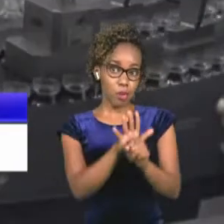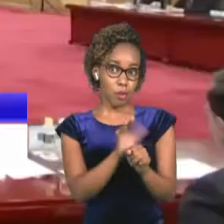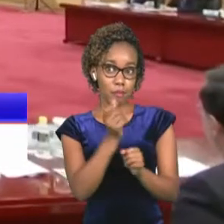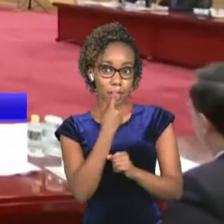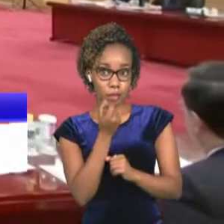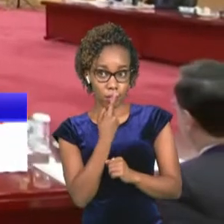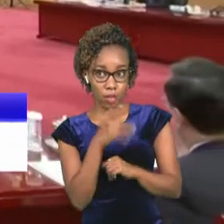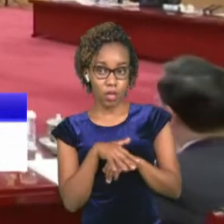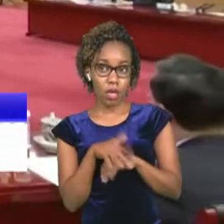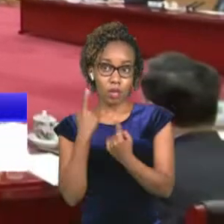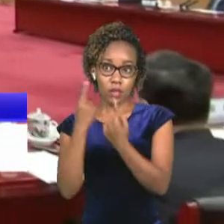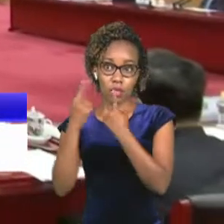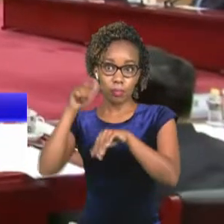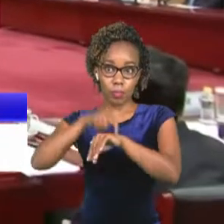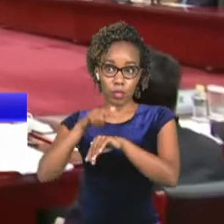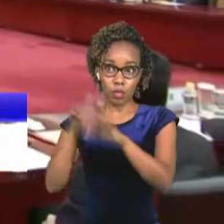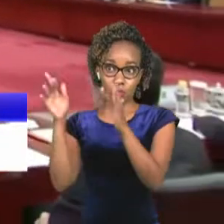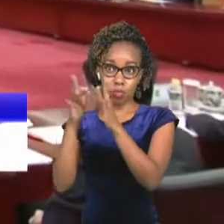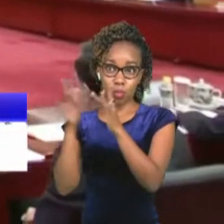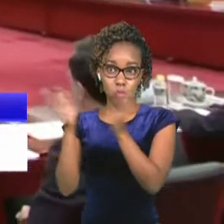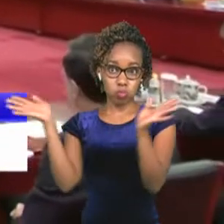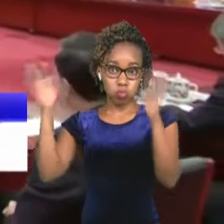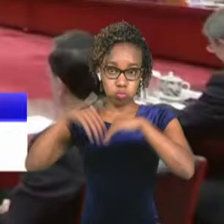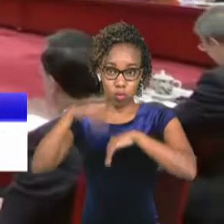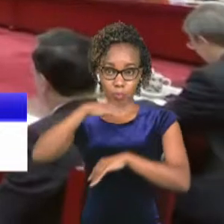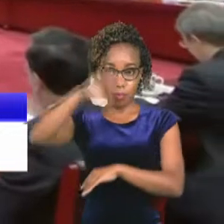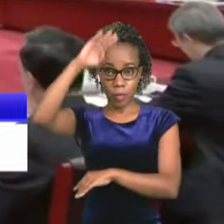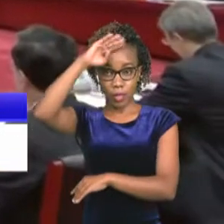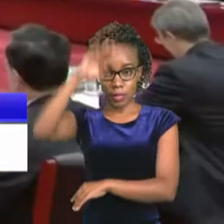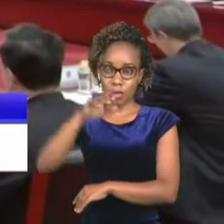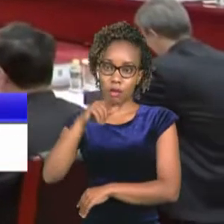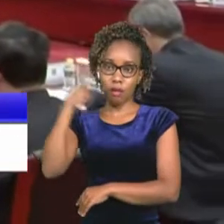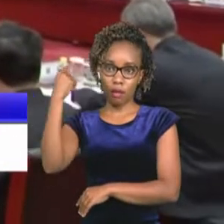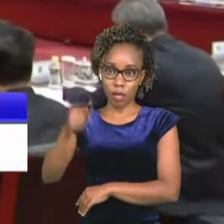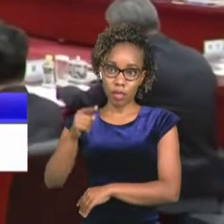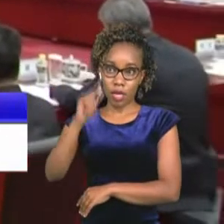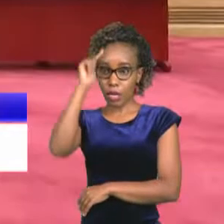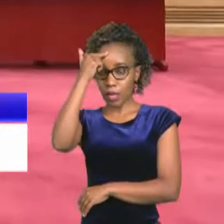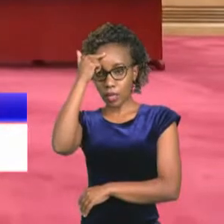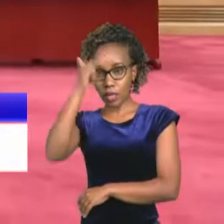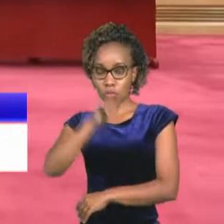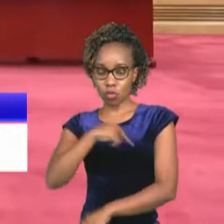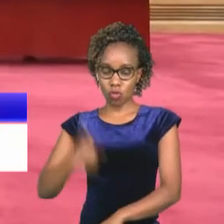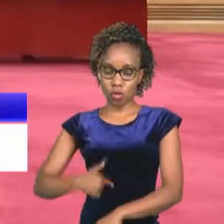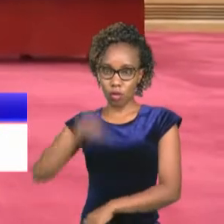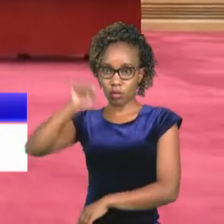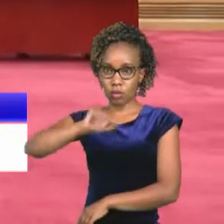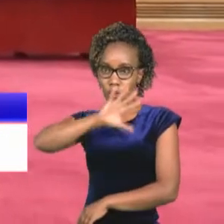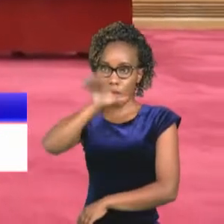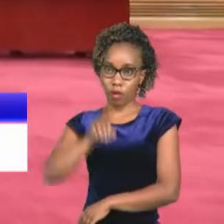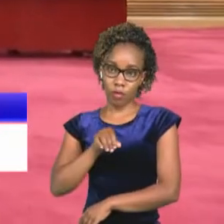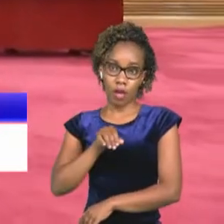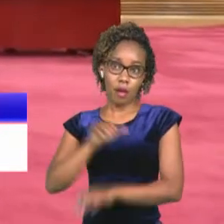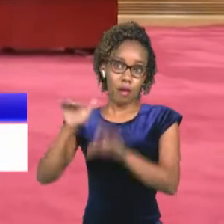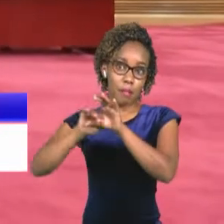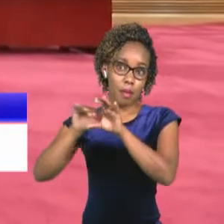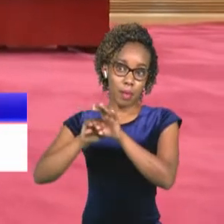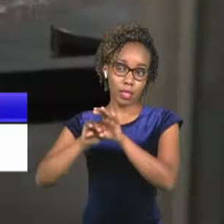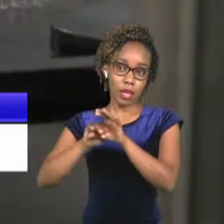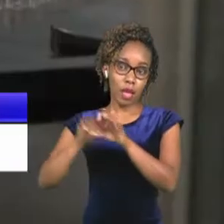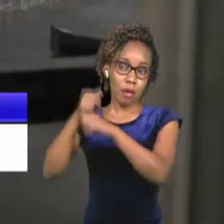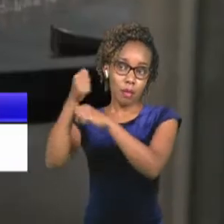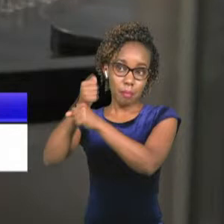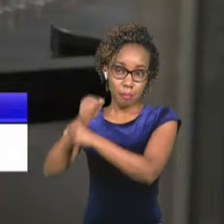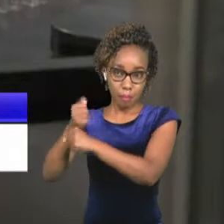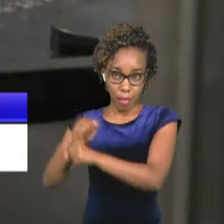vaccines. Speaking during an online summit of Brazil, Russia, India, China and South Africa, Putin encouraged the other 4 BRICS members to manufacture and